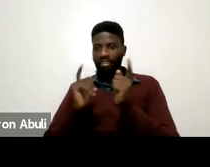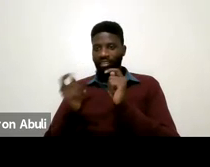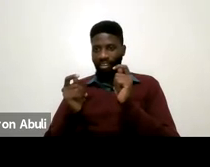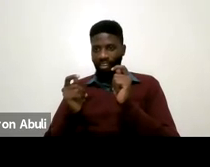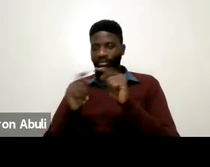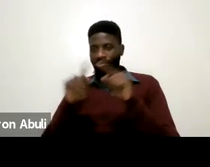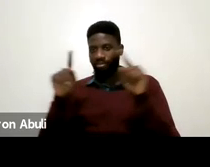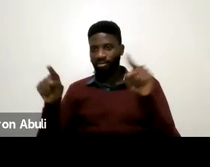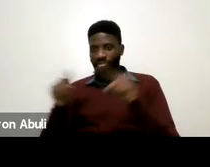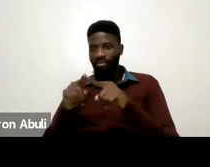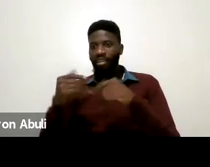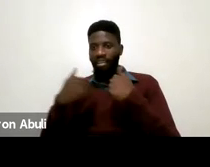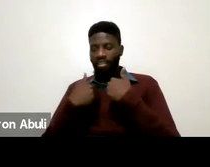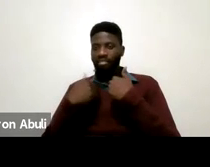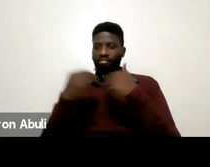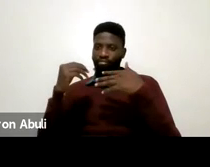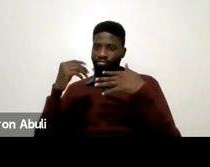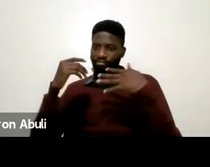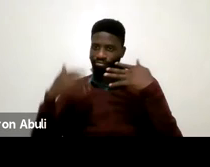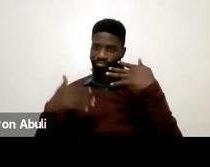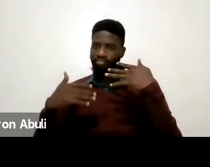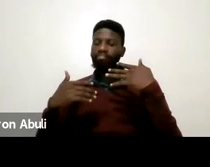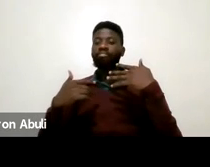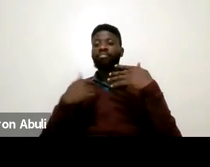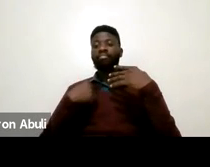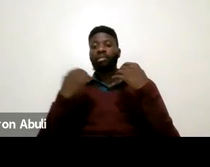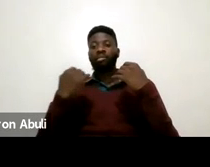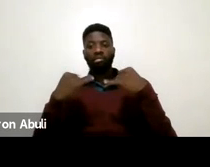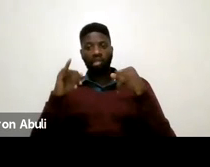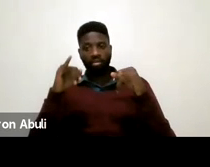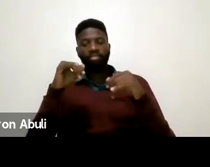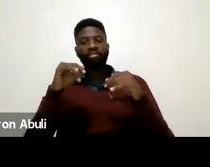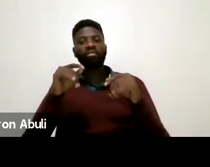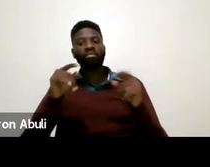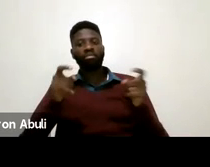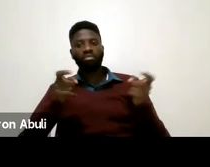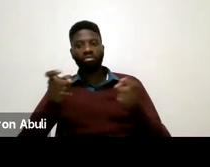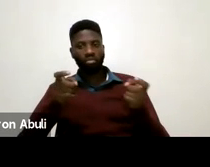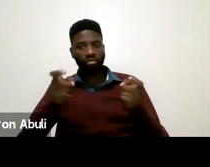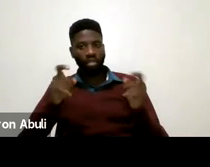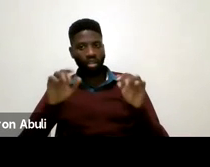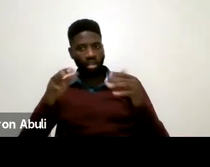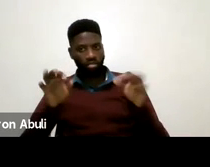section. We have a lot of people. So I'll give it a try. How to control your goal. So